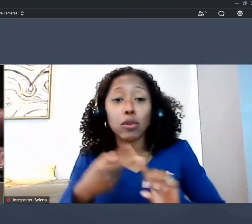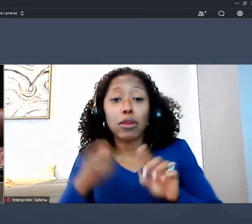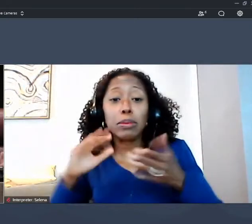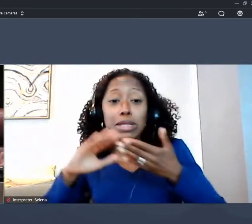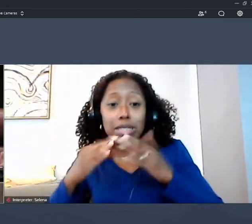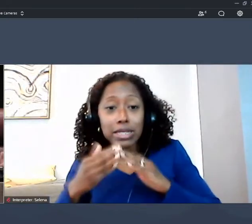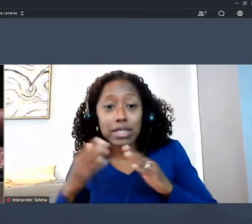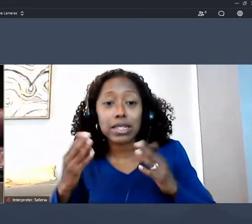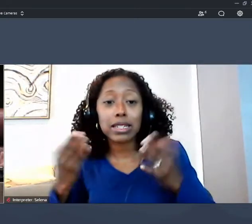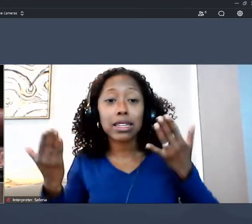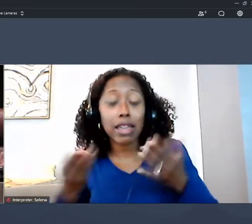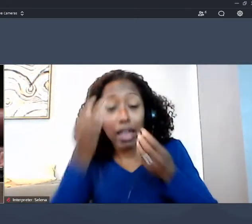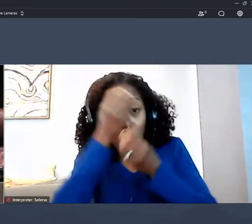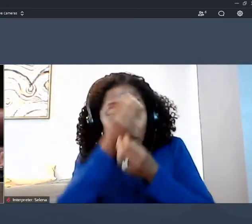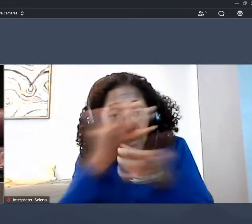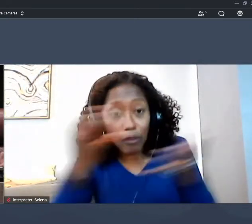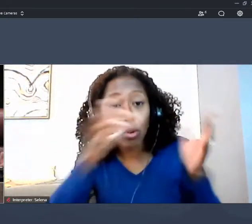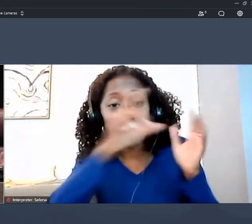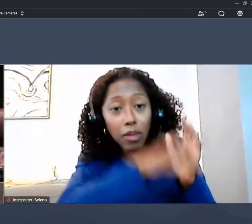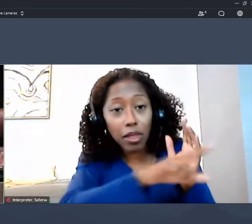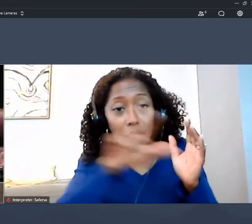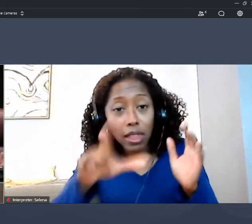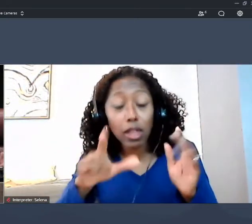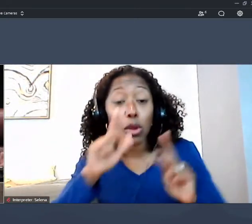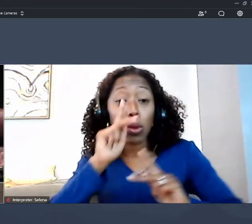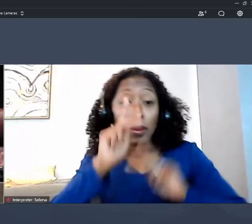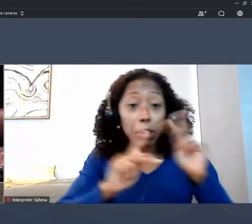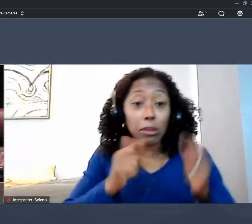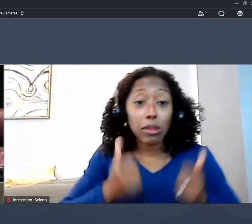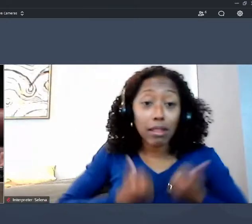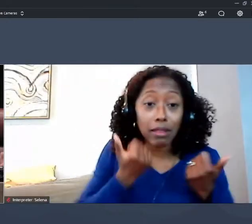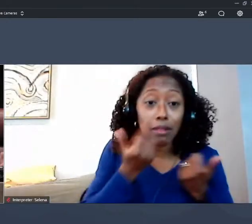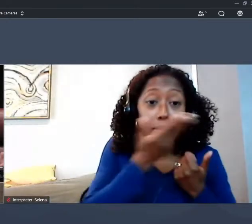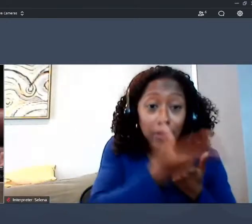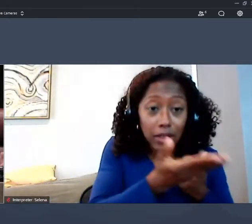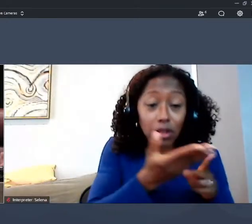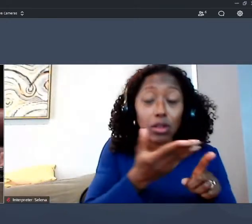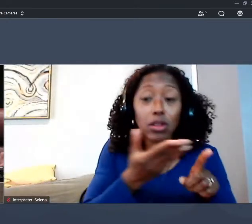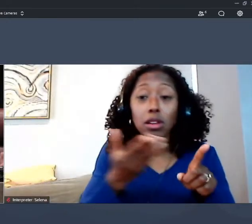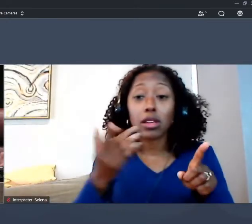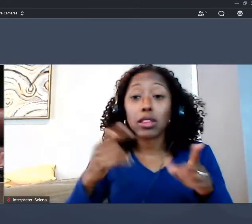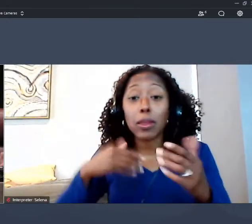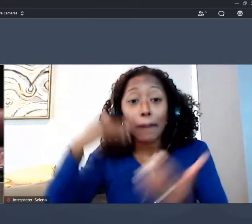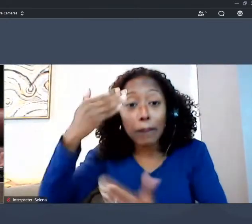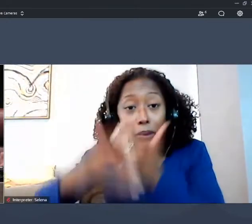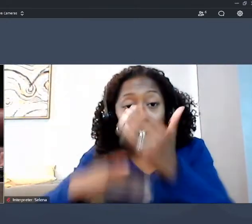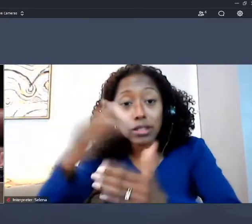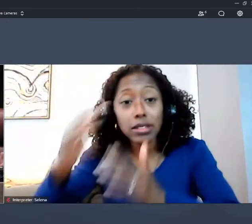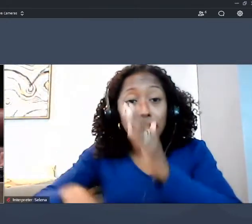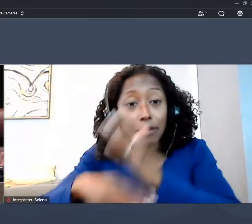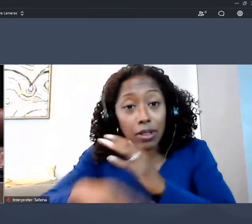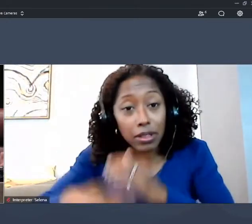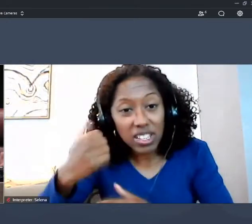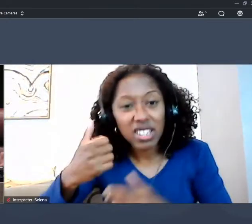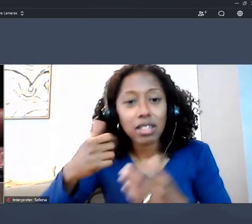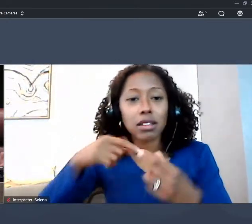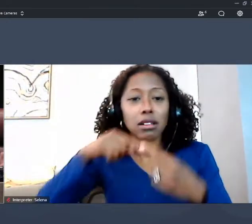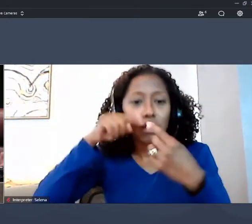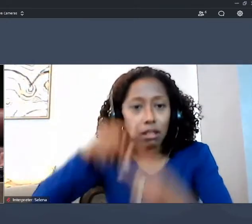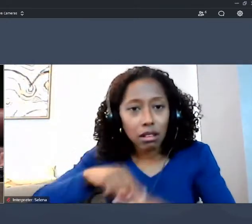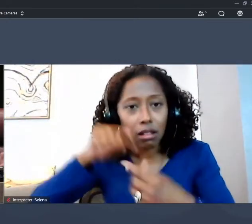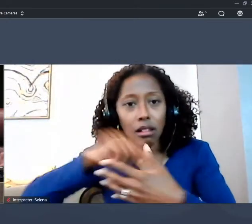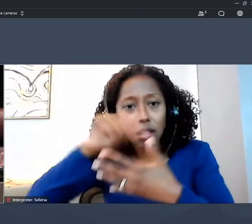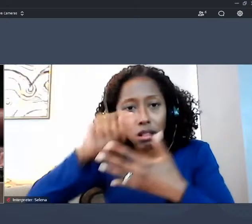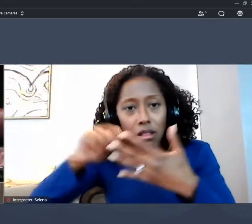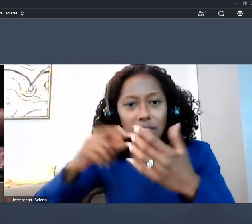how are we letting landlords know? How are we letting tenants know that instead of going through this process and hassle of going